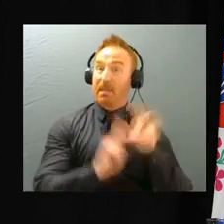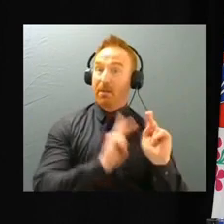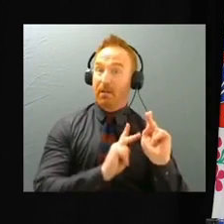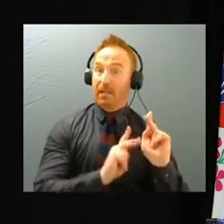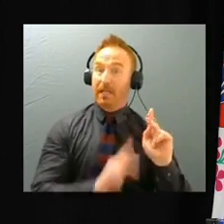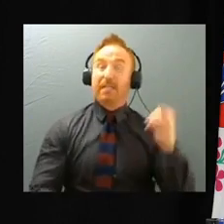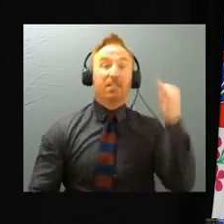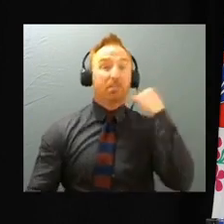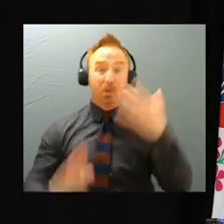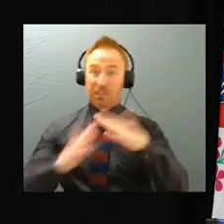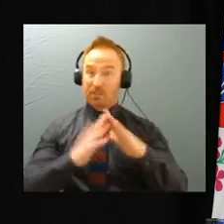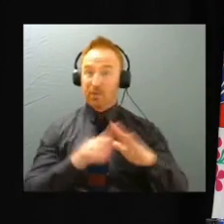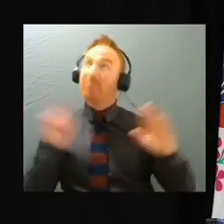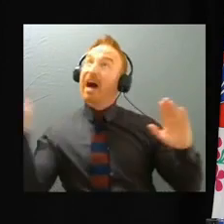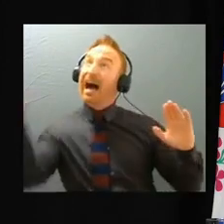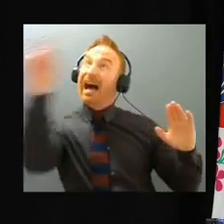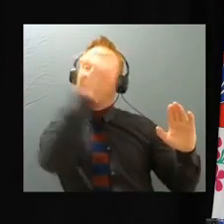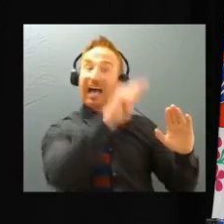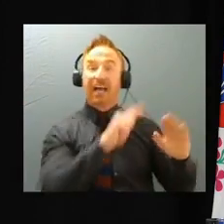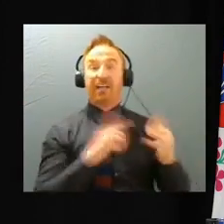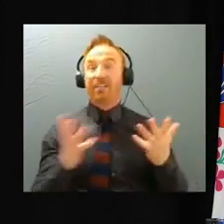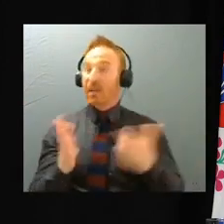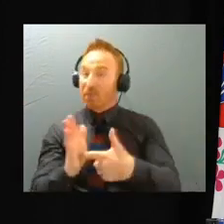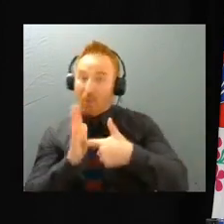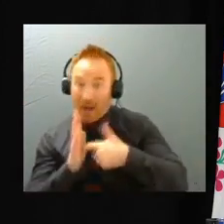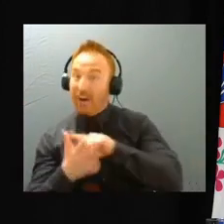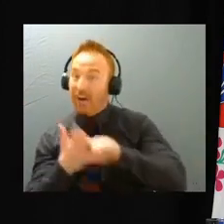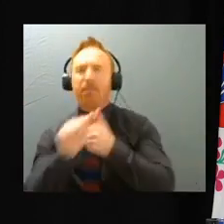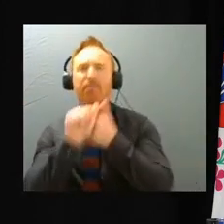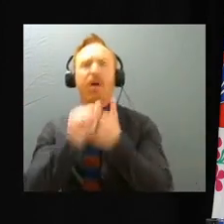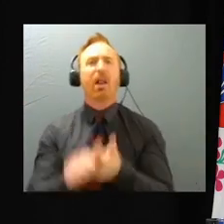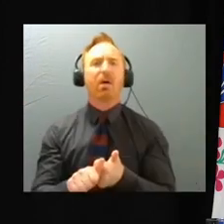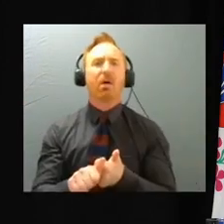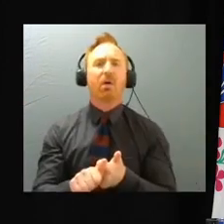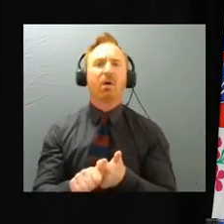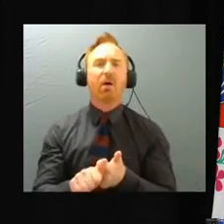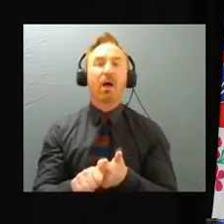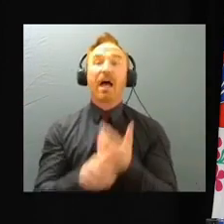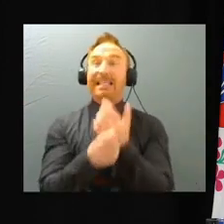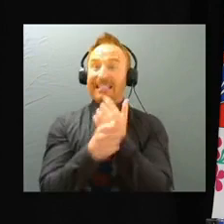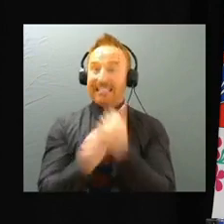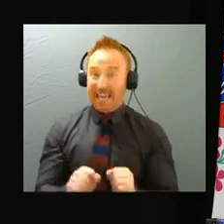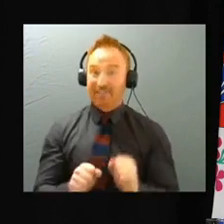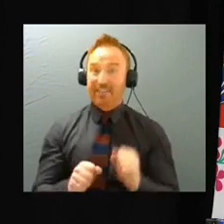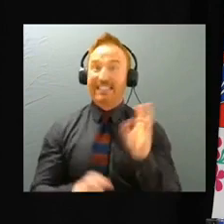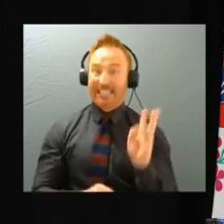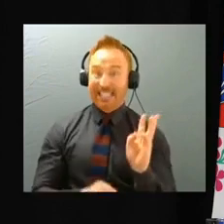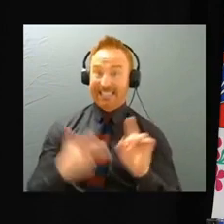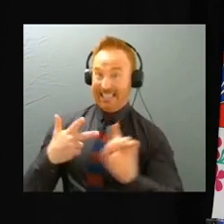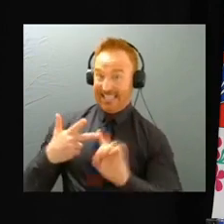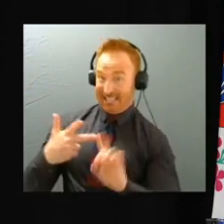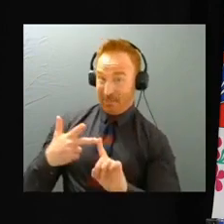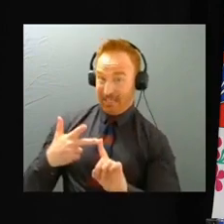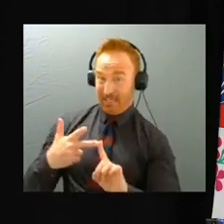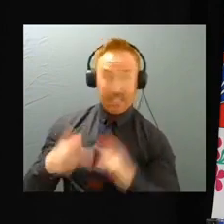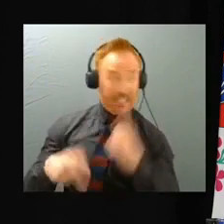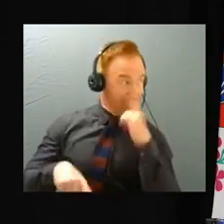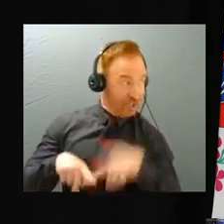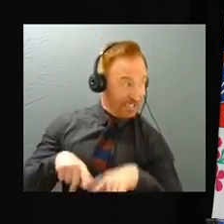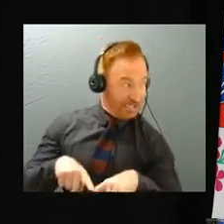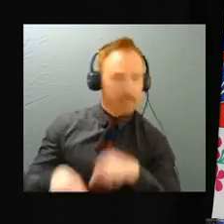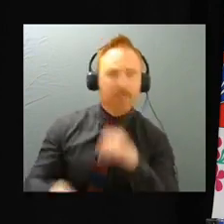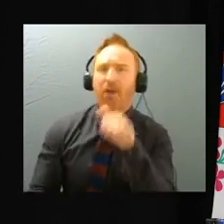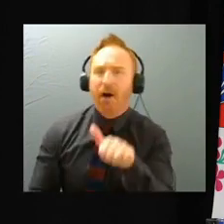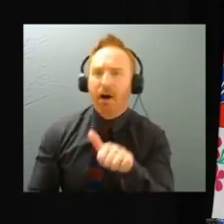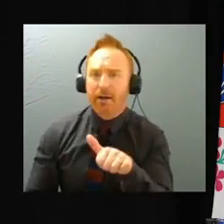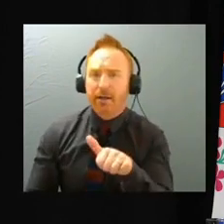and self-isolate when you're required to. Don't cheat on the Safe 6. It is easy to forget to wash